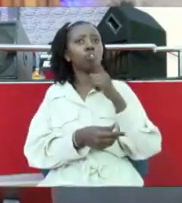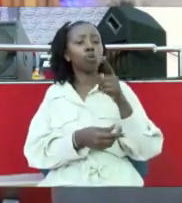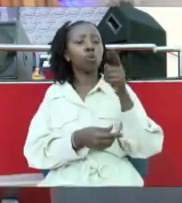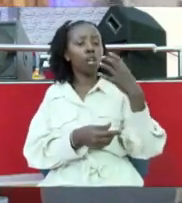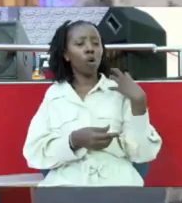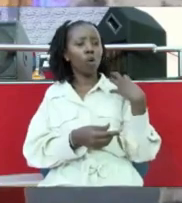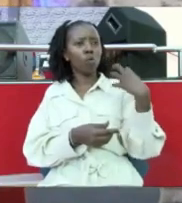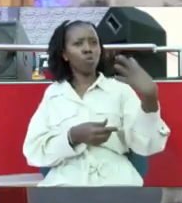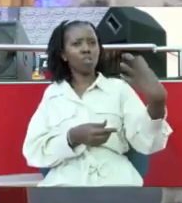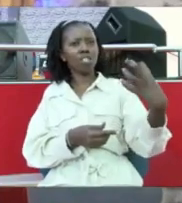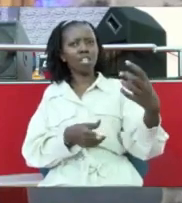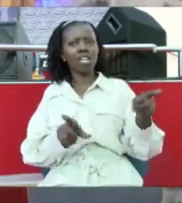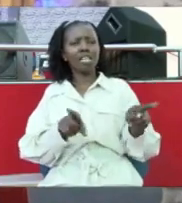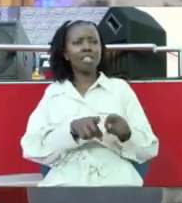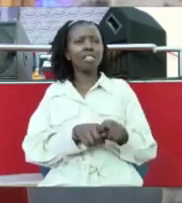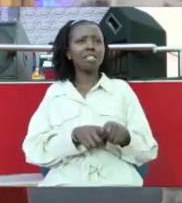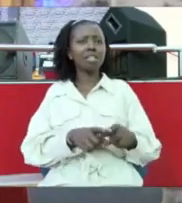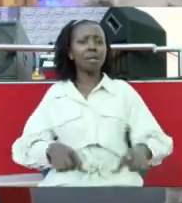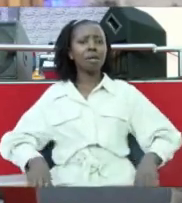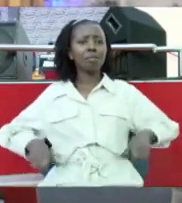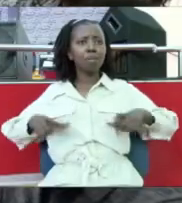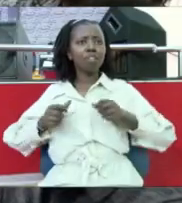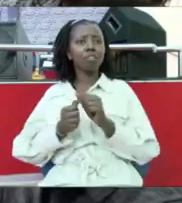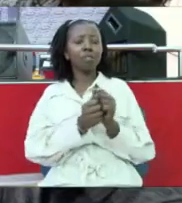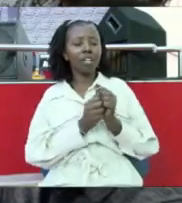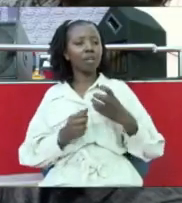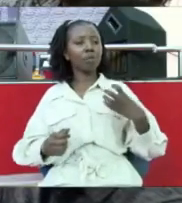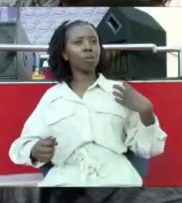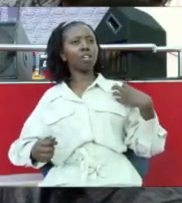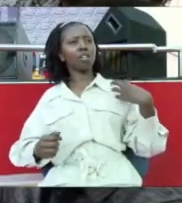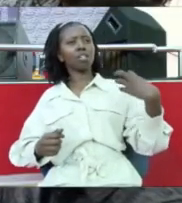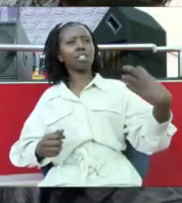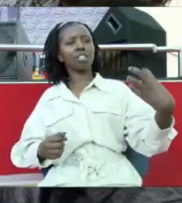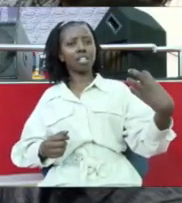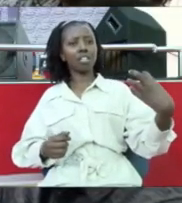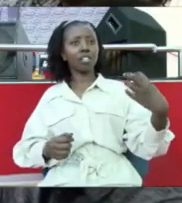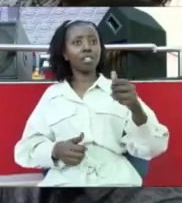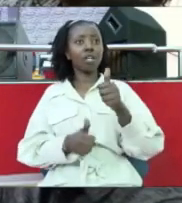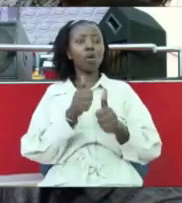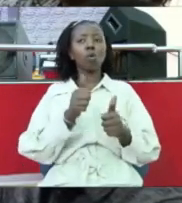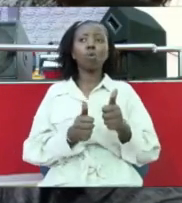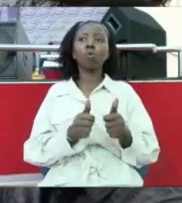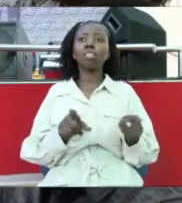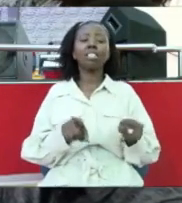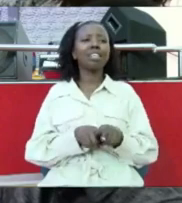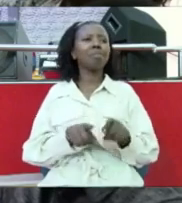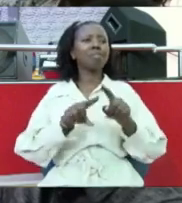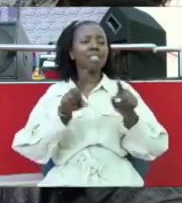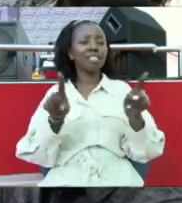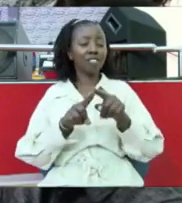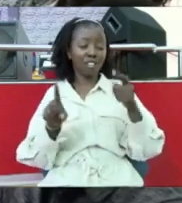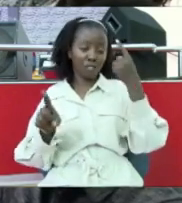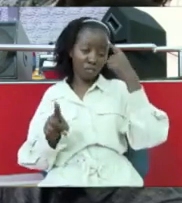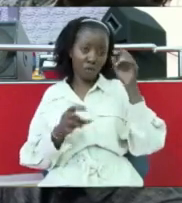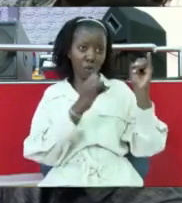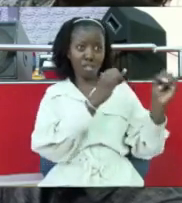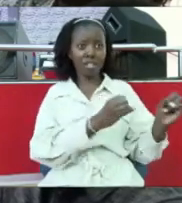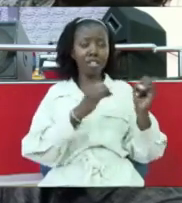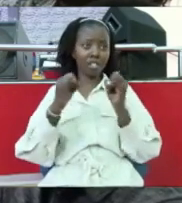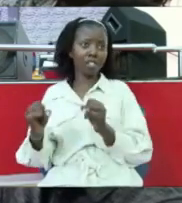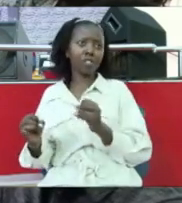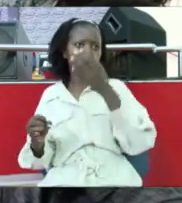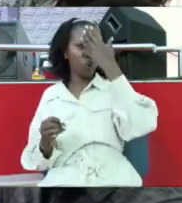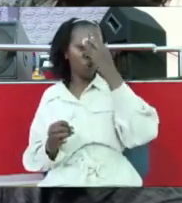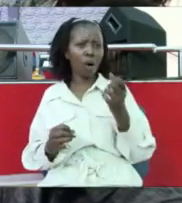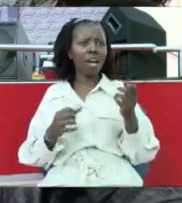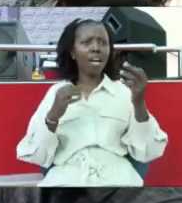amekunawirisha. You are living in prosperity. Unaishi katika unawiri. Which is relative. Ambayo inalinganishwa. Because if I don't have